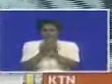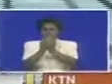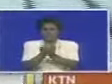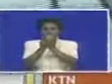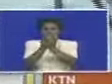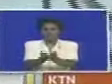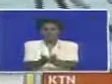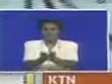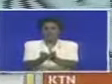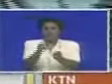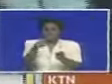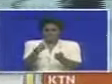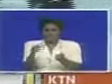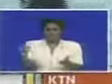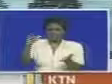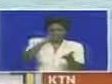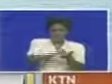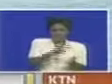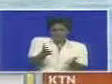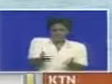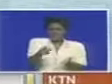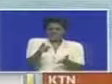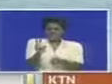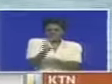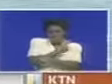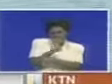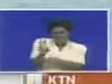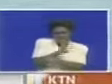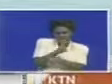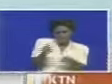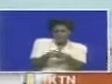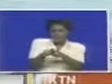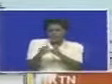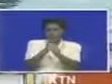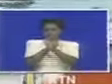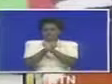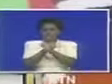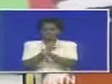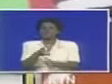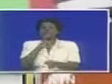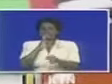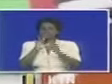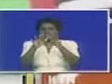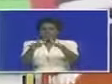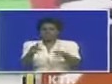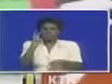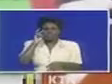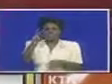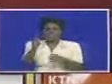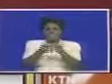ugaibuni na kitakapowasili kitatumika kushika doria pamoja na kulinda usalama wa bahari. We see